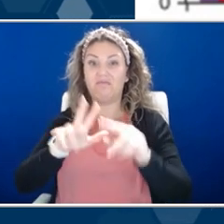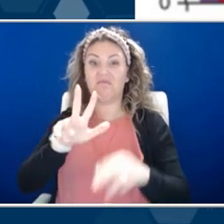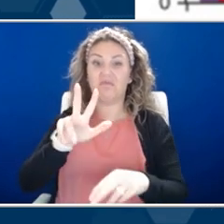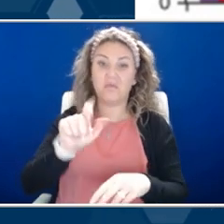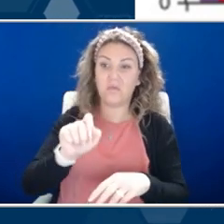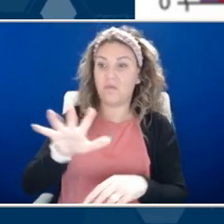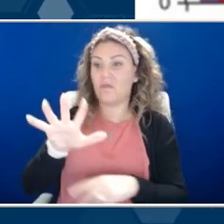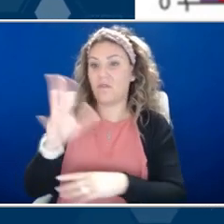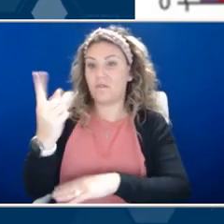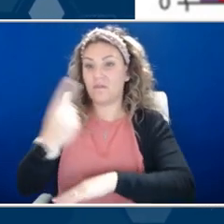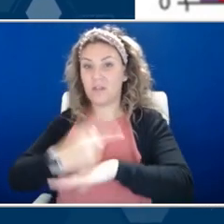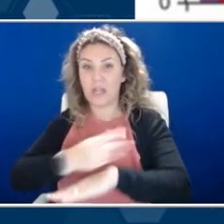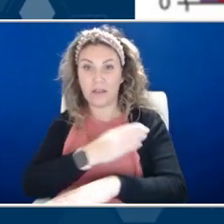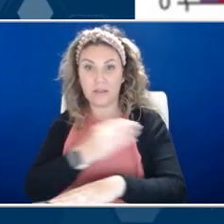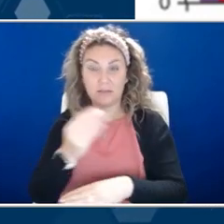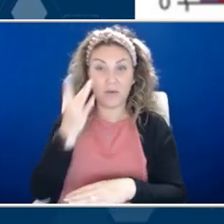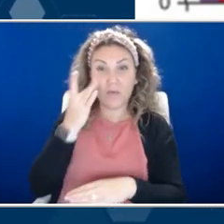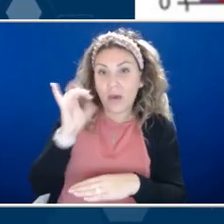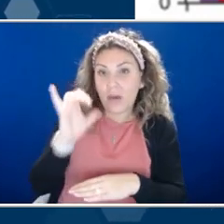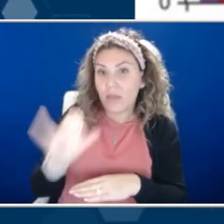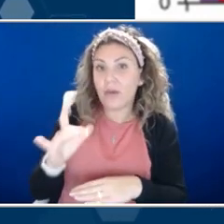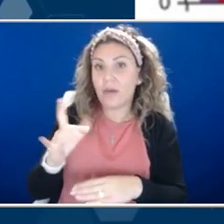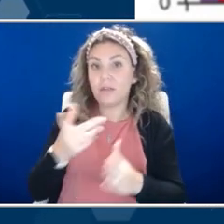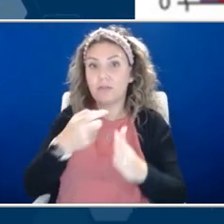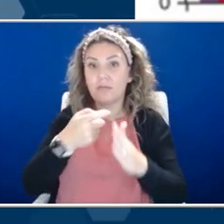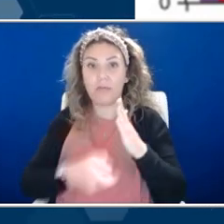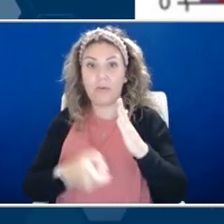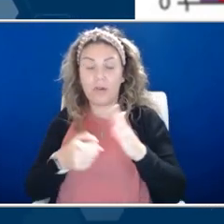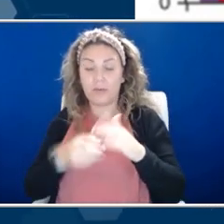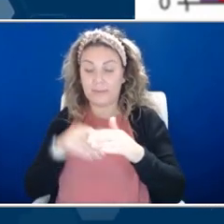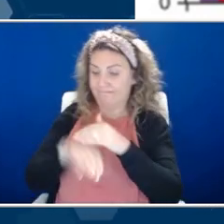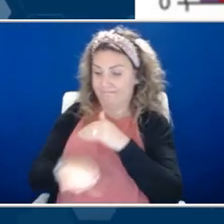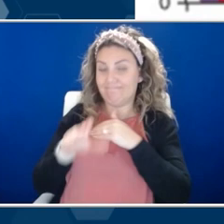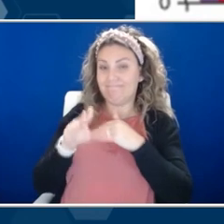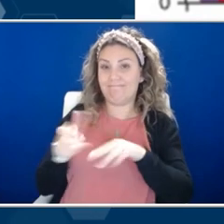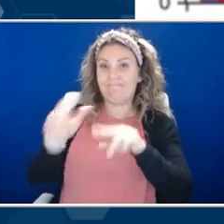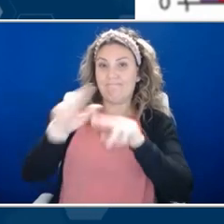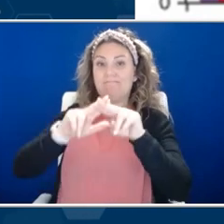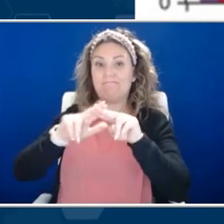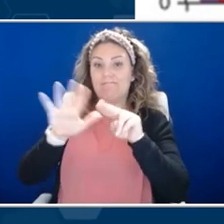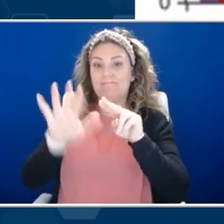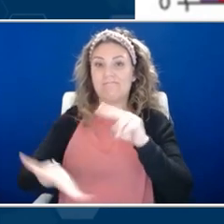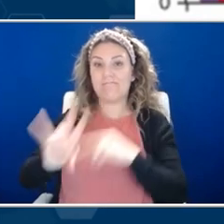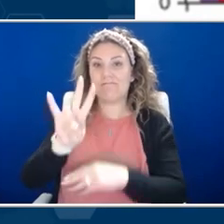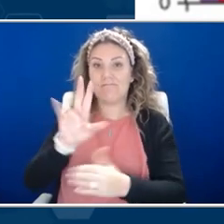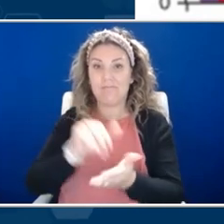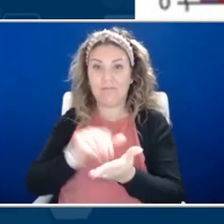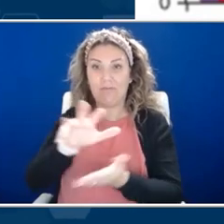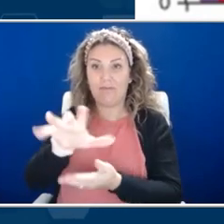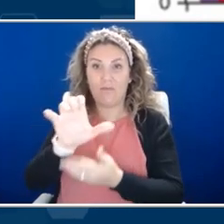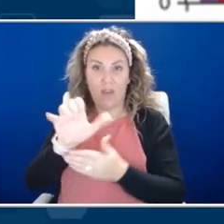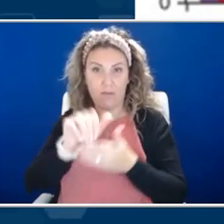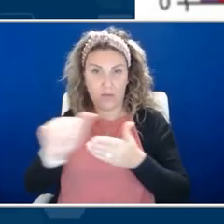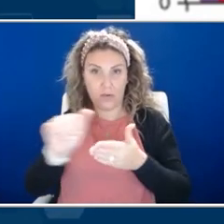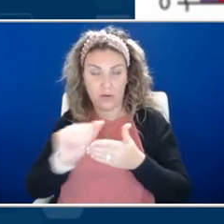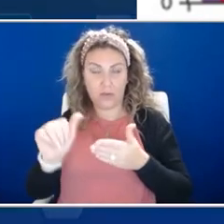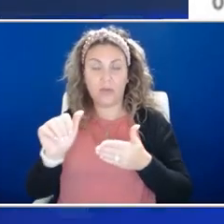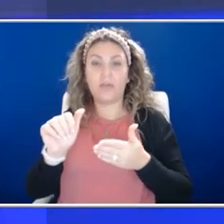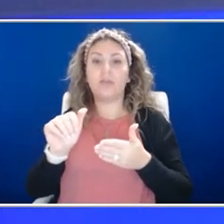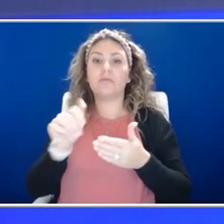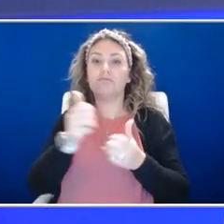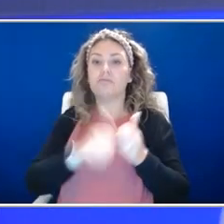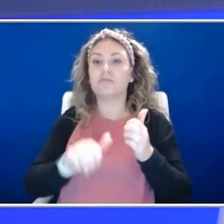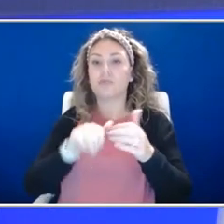because of that, cost of admissions has increased, on average about $7,500 per admission, which